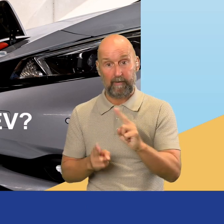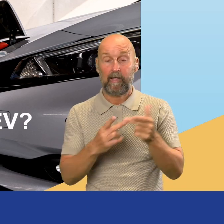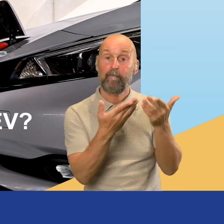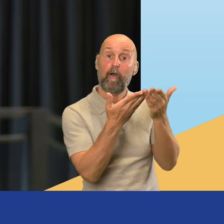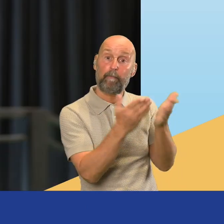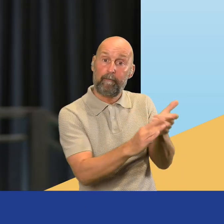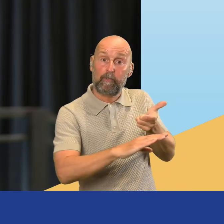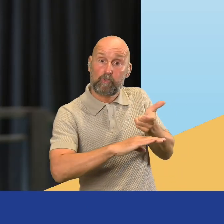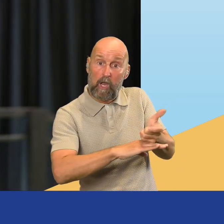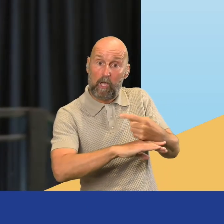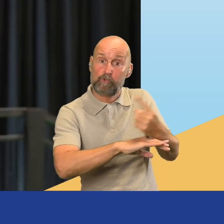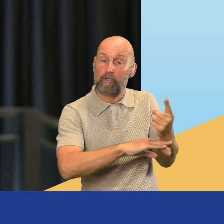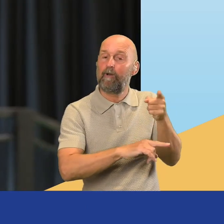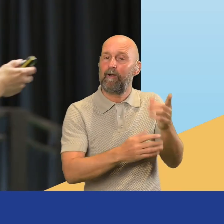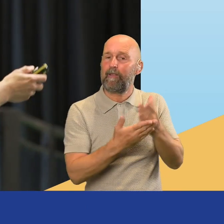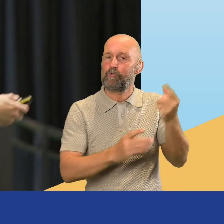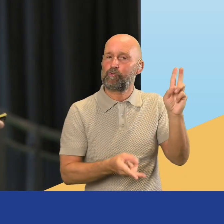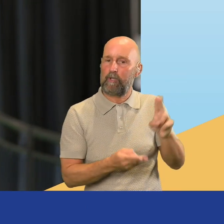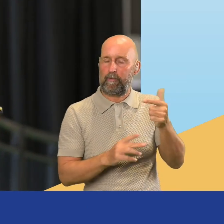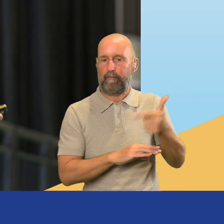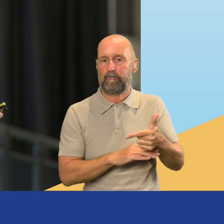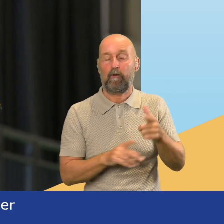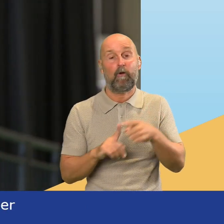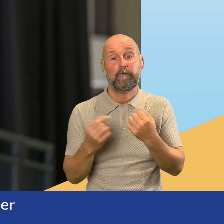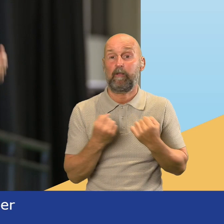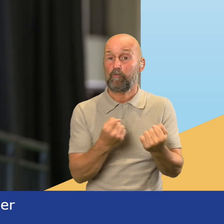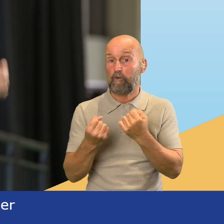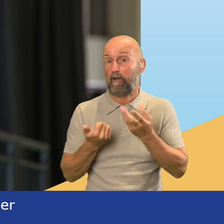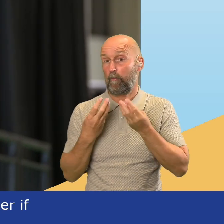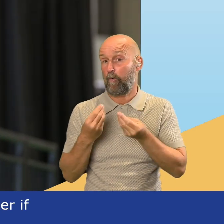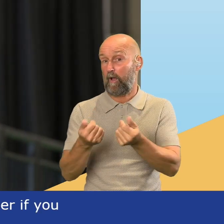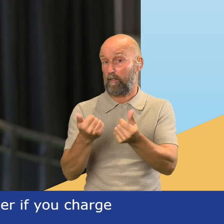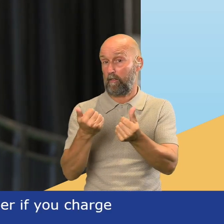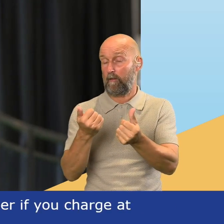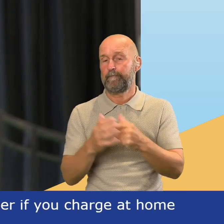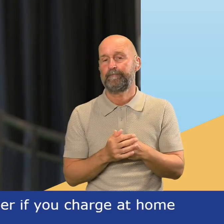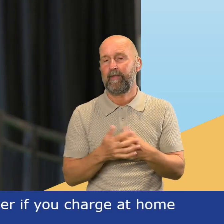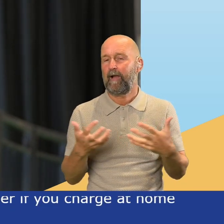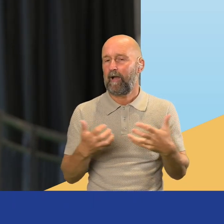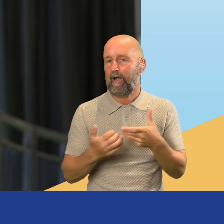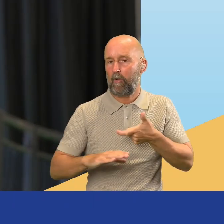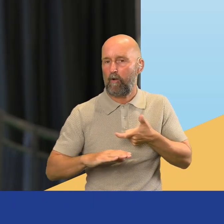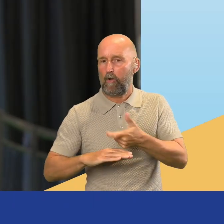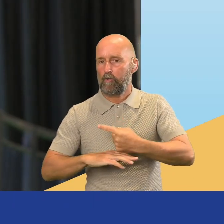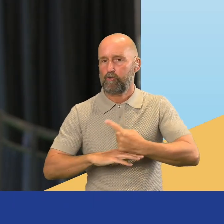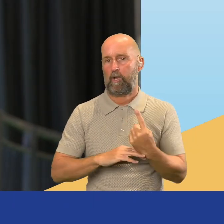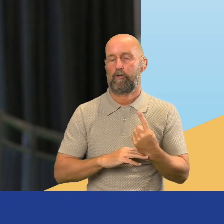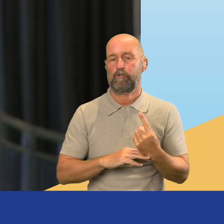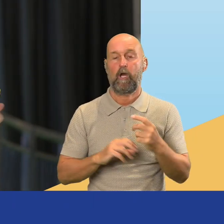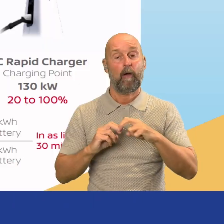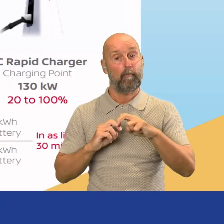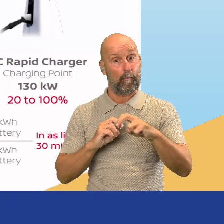network, it's cheaper than filling up with fuel, and they drive really well. But how do I charge an EV? Well, with the Motability